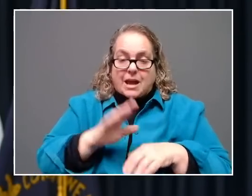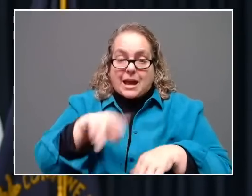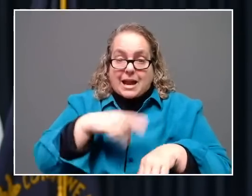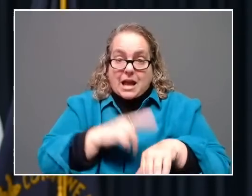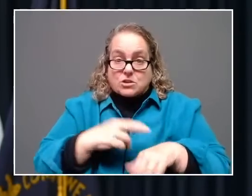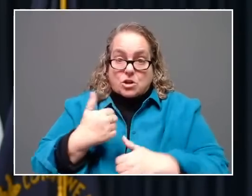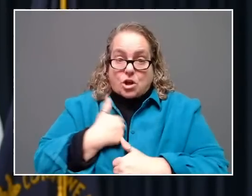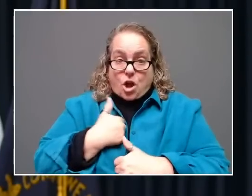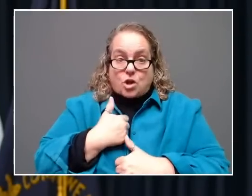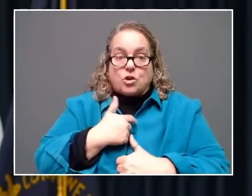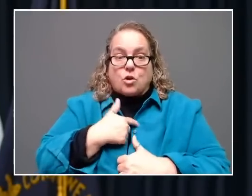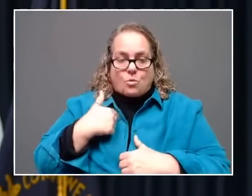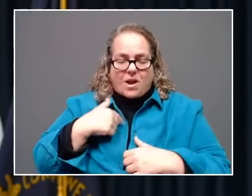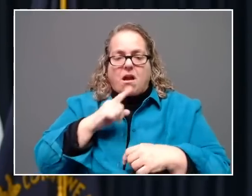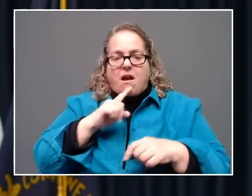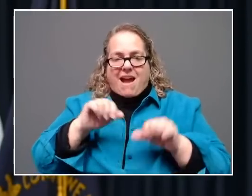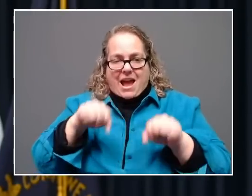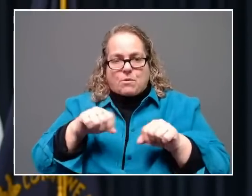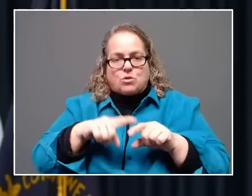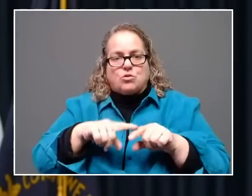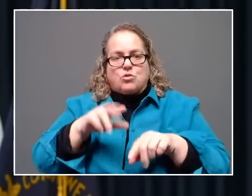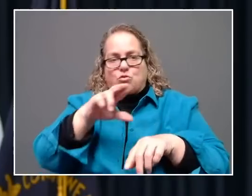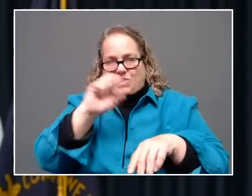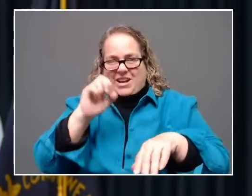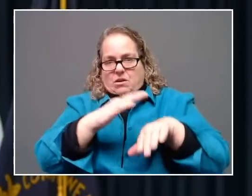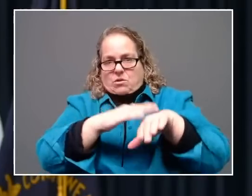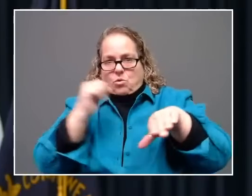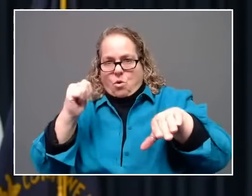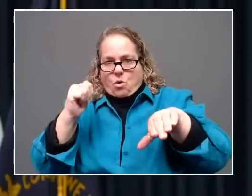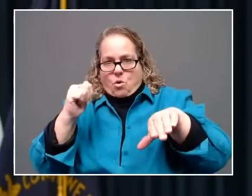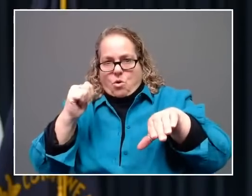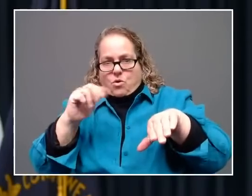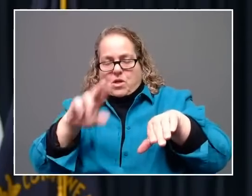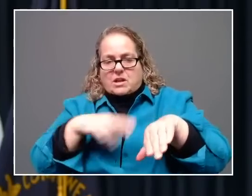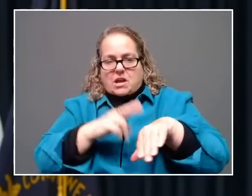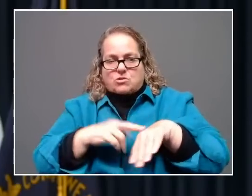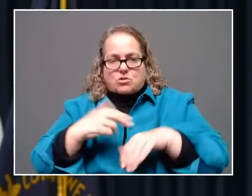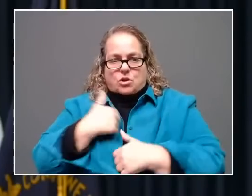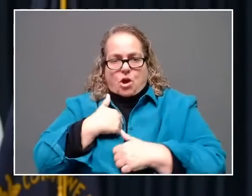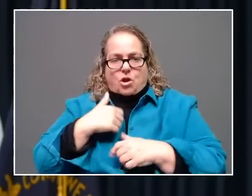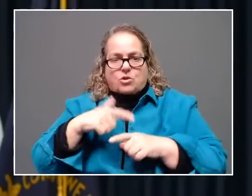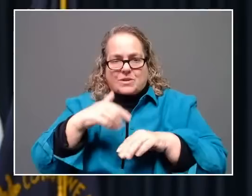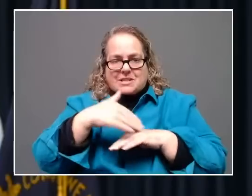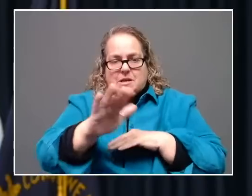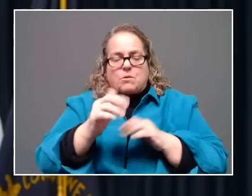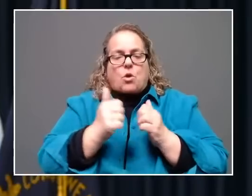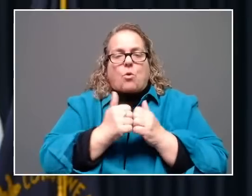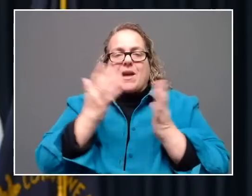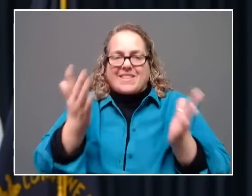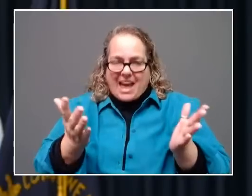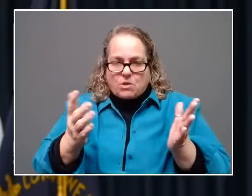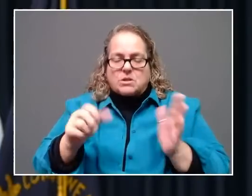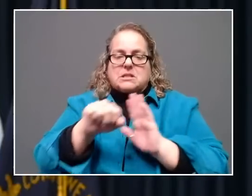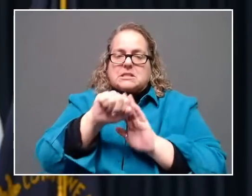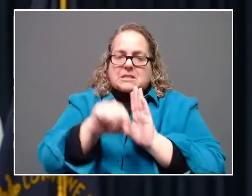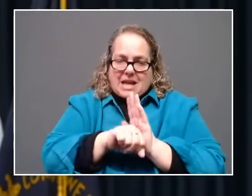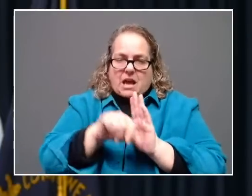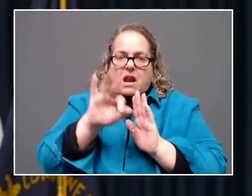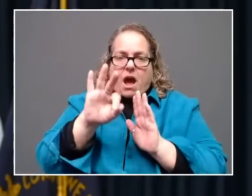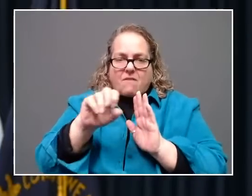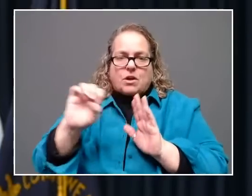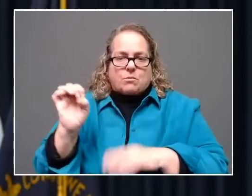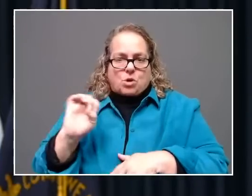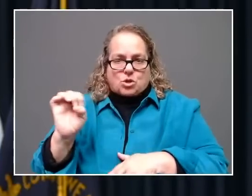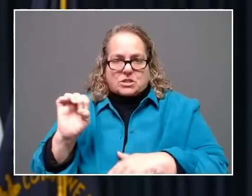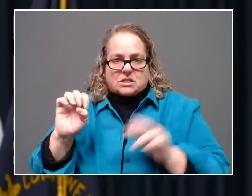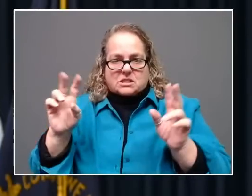are able to recall them and send them on various missions without the state of emergency, as long as the